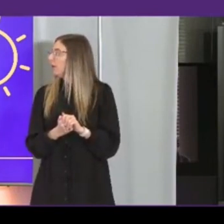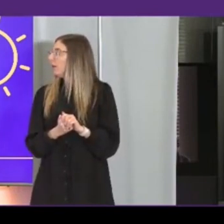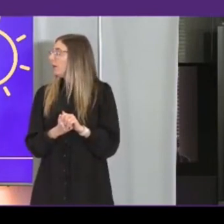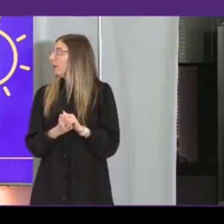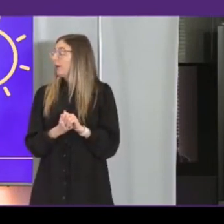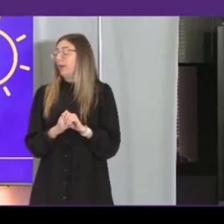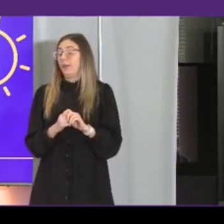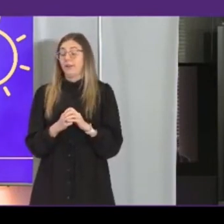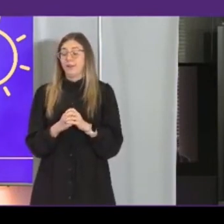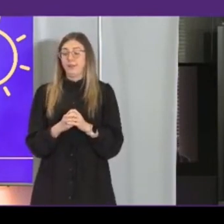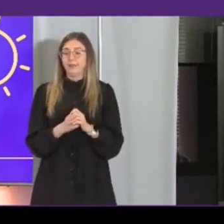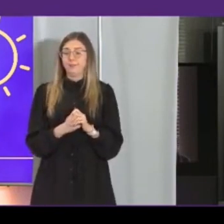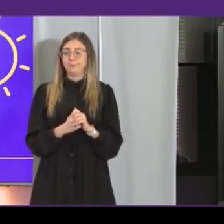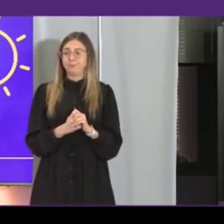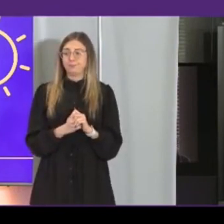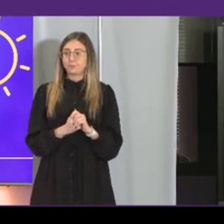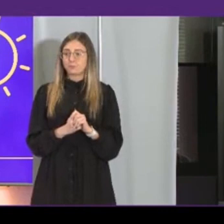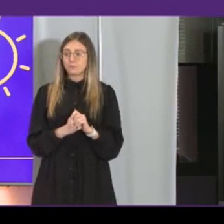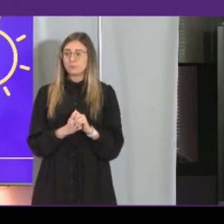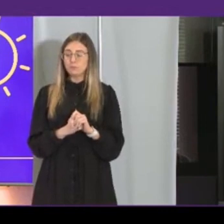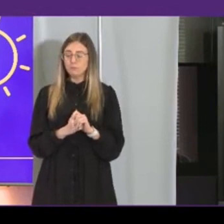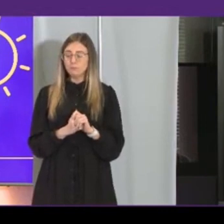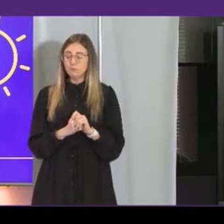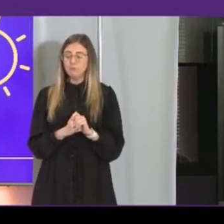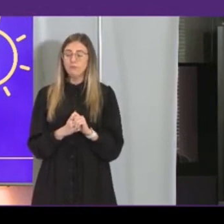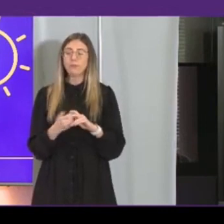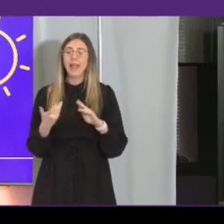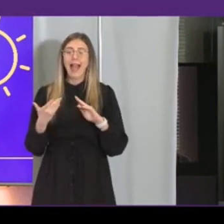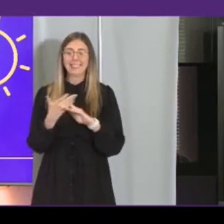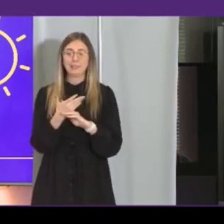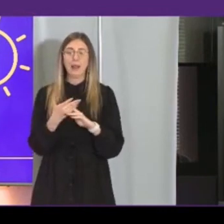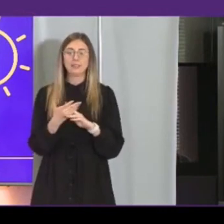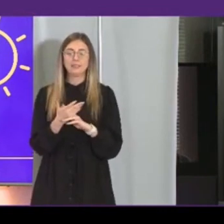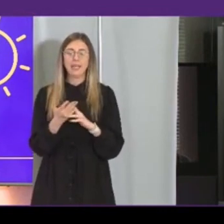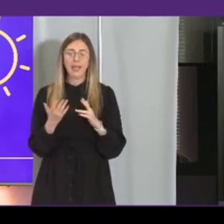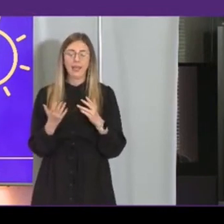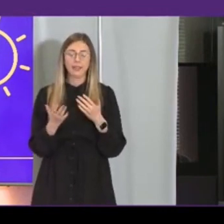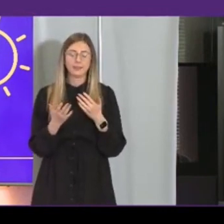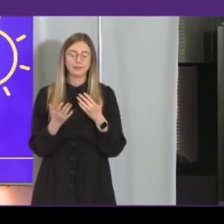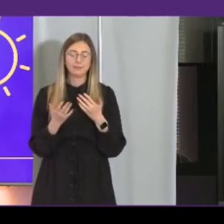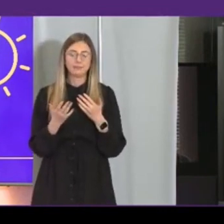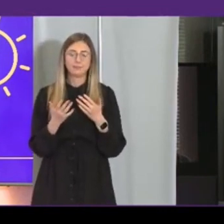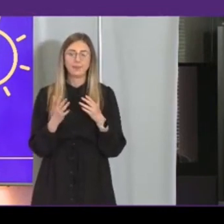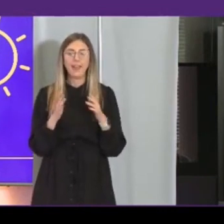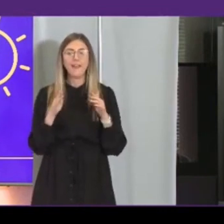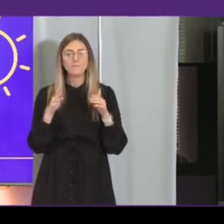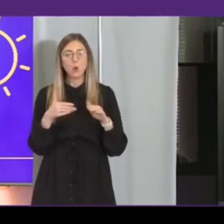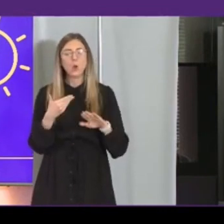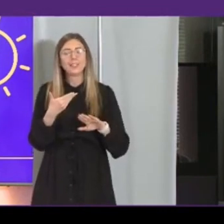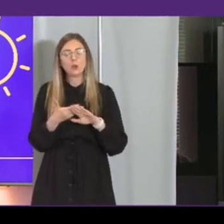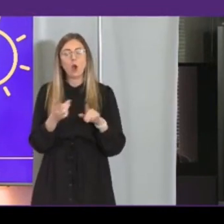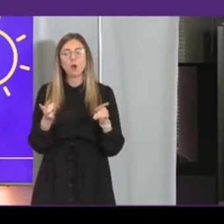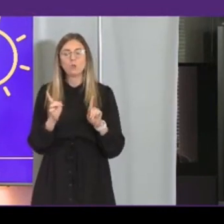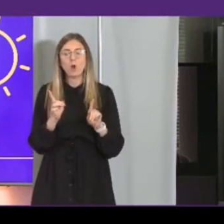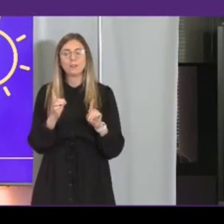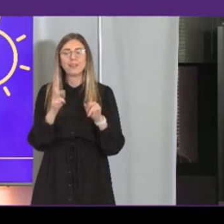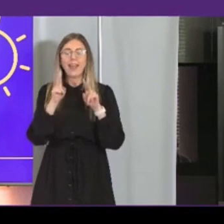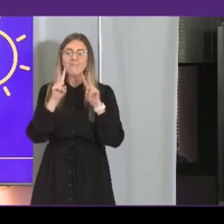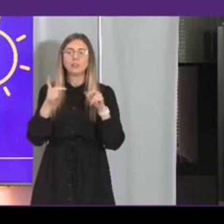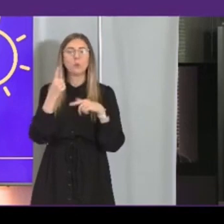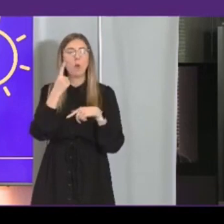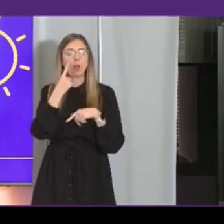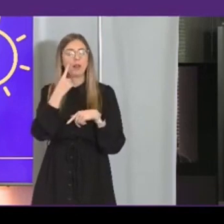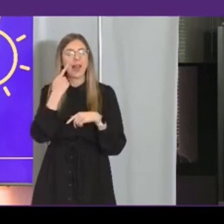I think accessibility it's probably more focused on at the moment visual and hearing, and